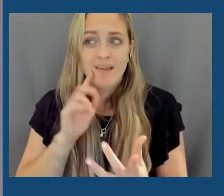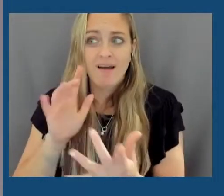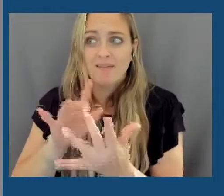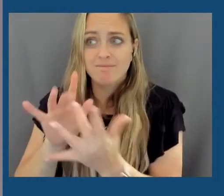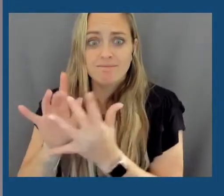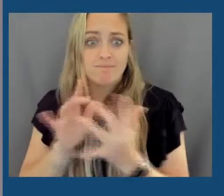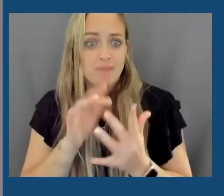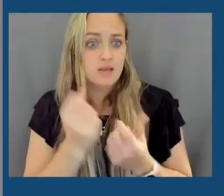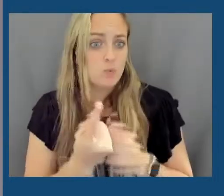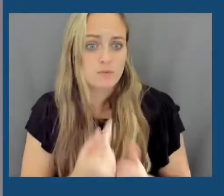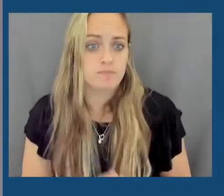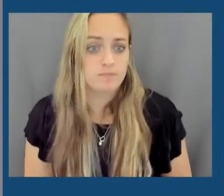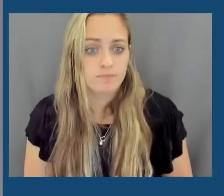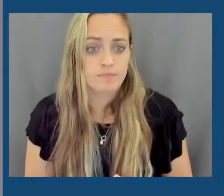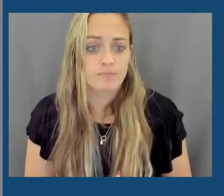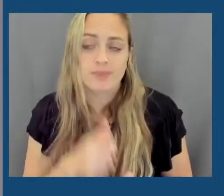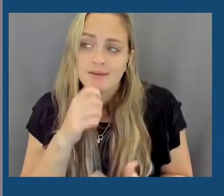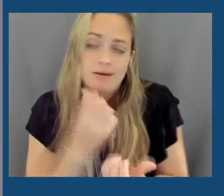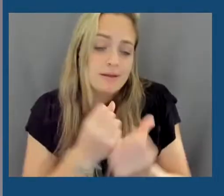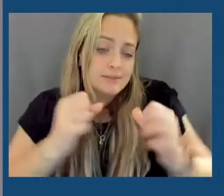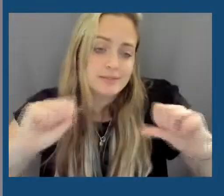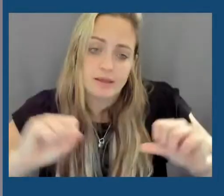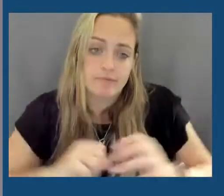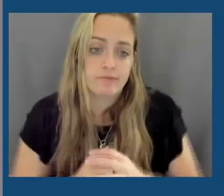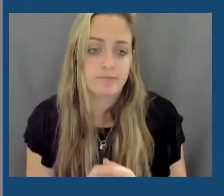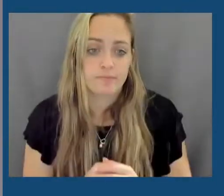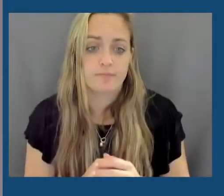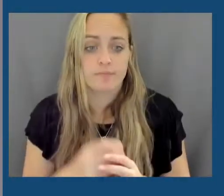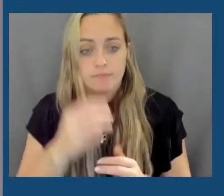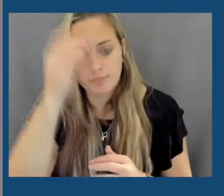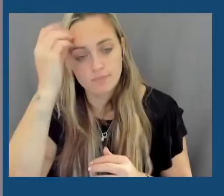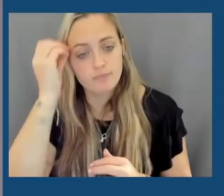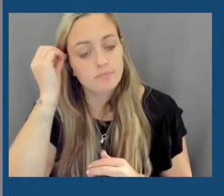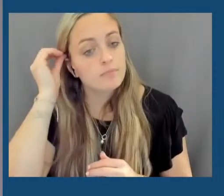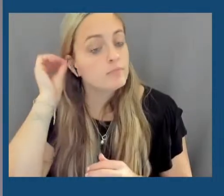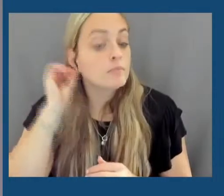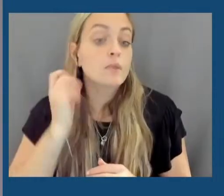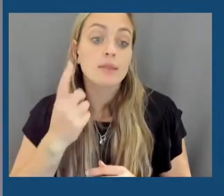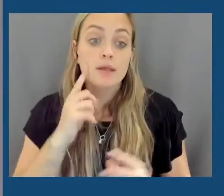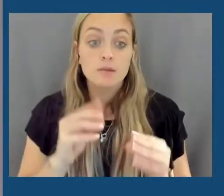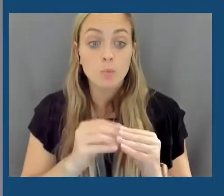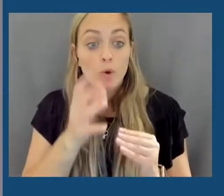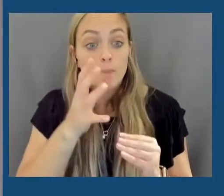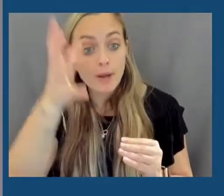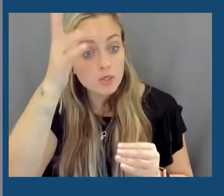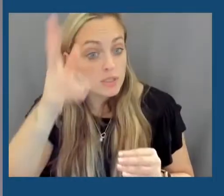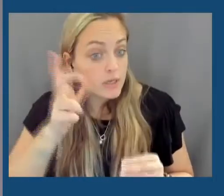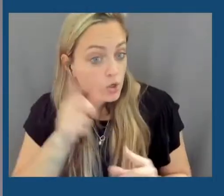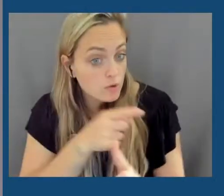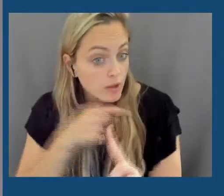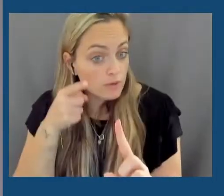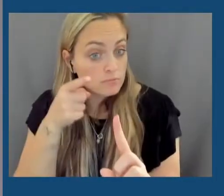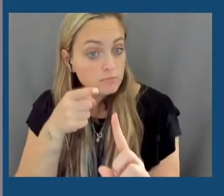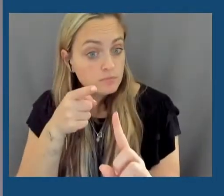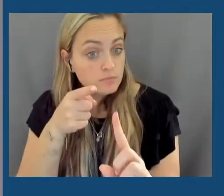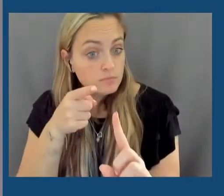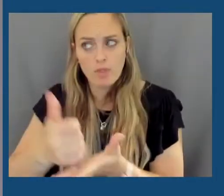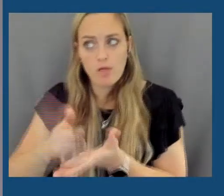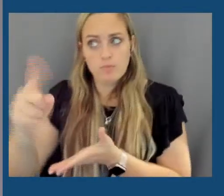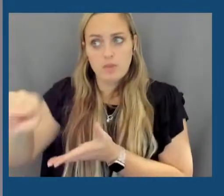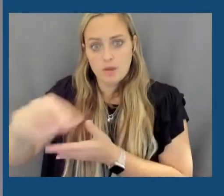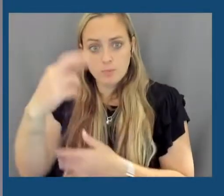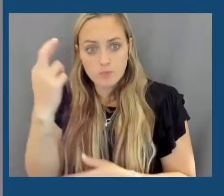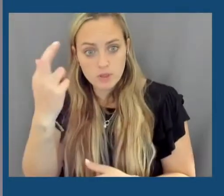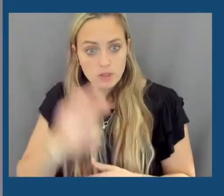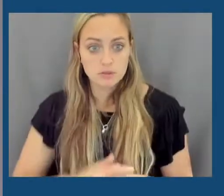anybody. It's not safe for them. And I think the more parents who hear that message, it'll help them realize